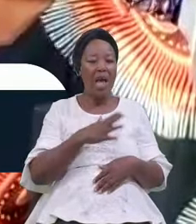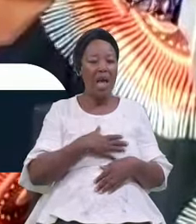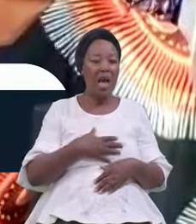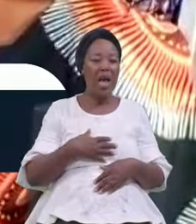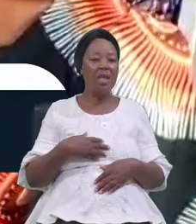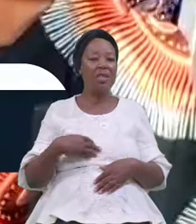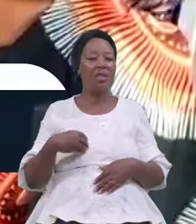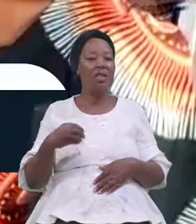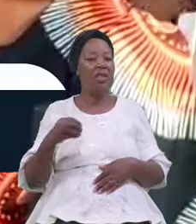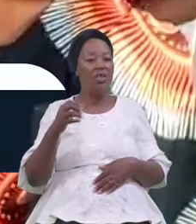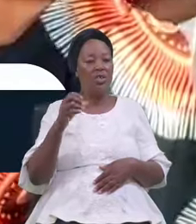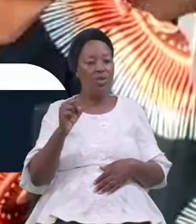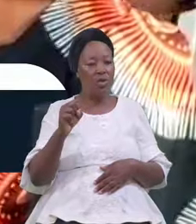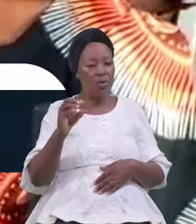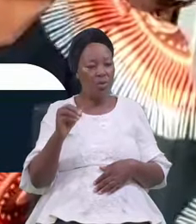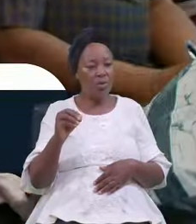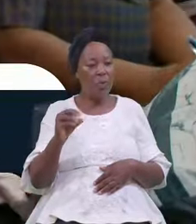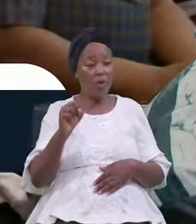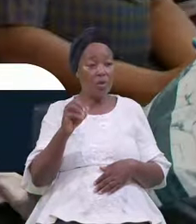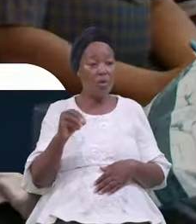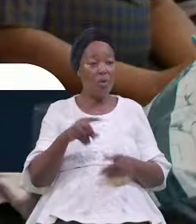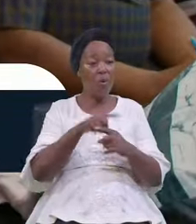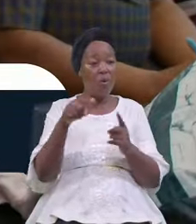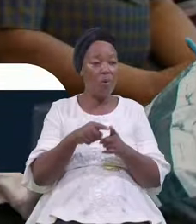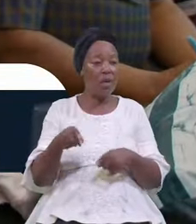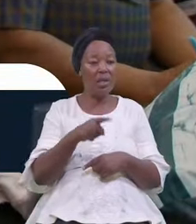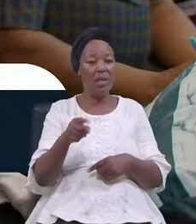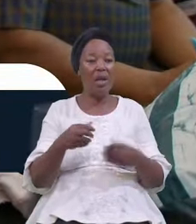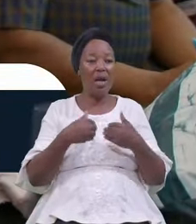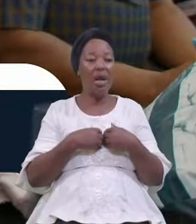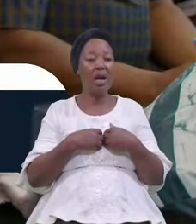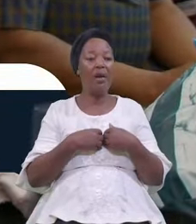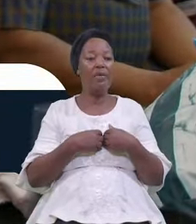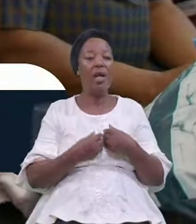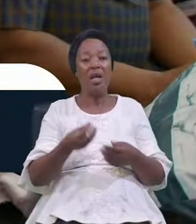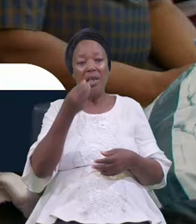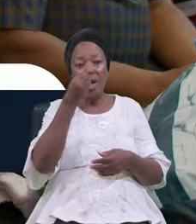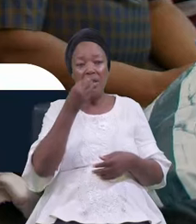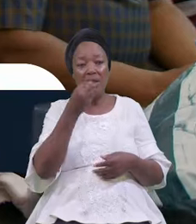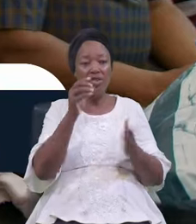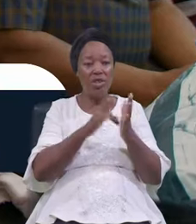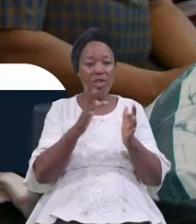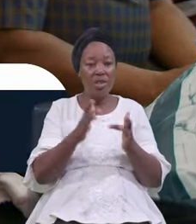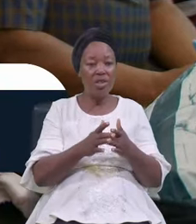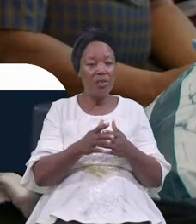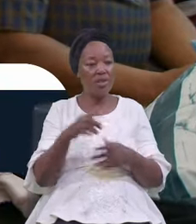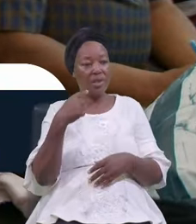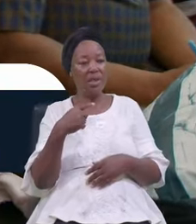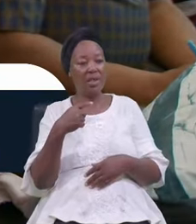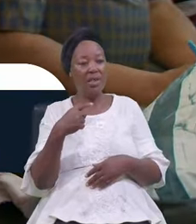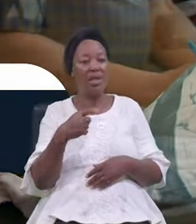are dying, Jesus said to Simon Peter, Simon, son of